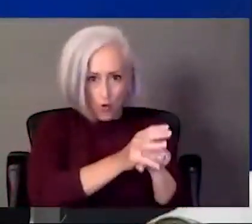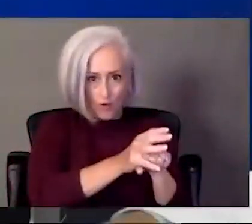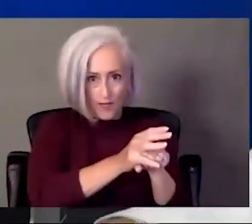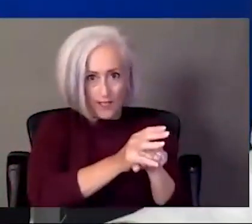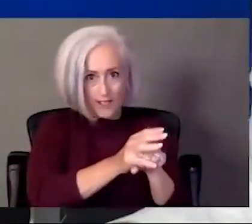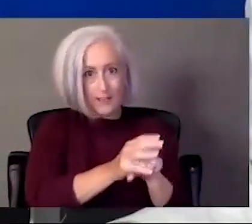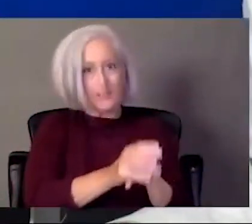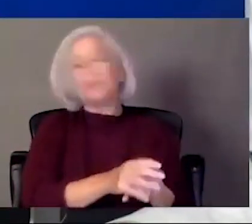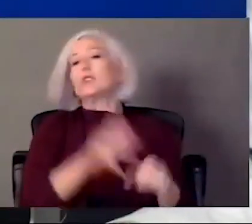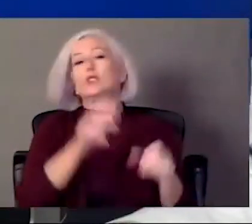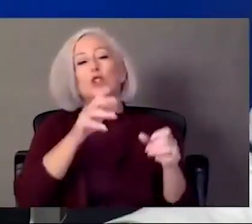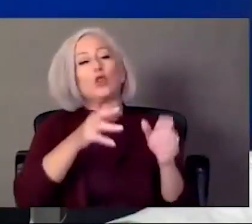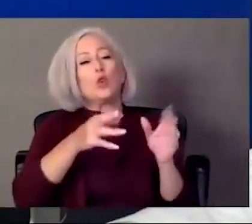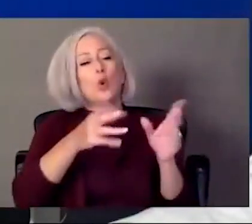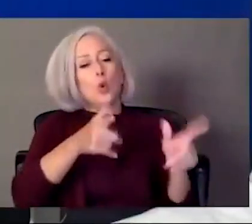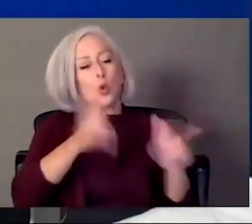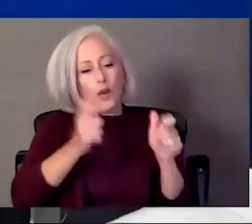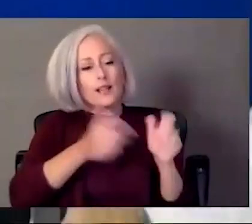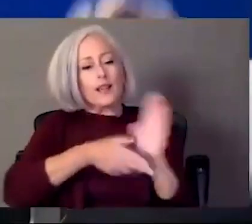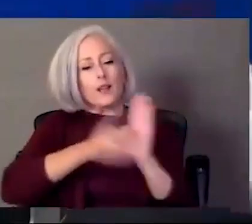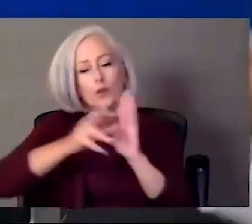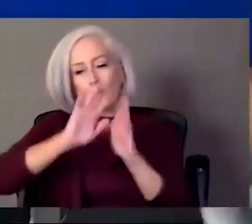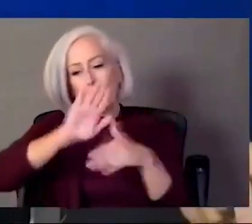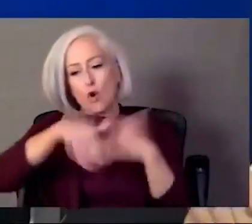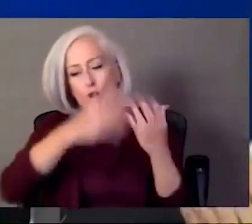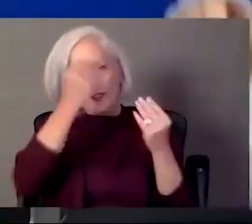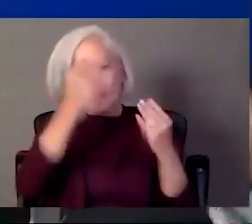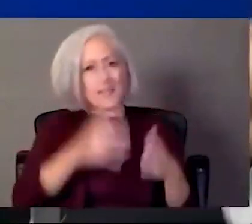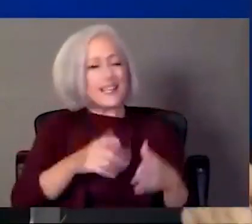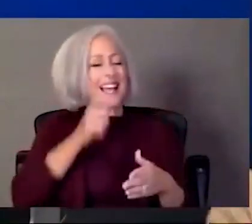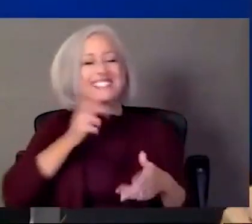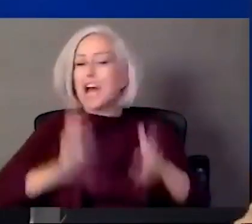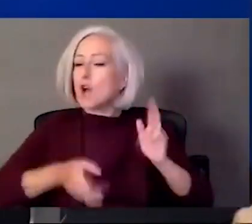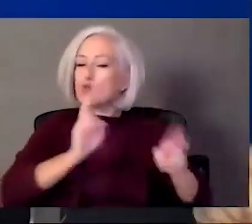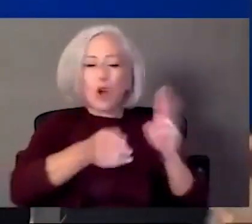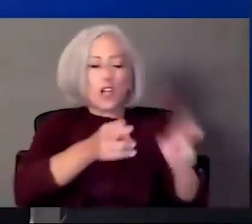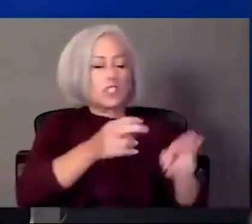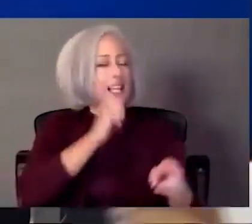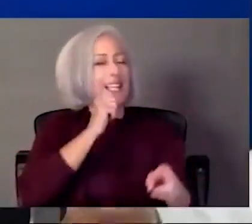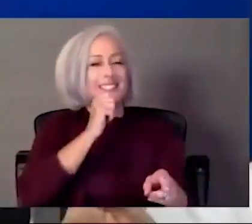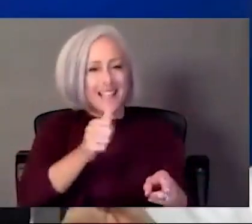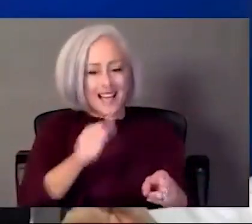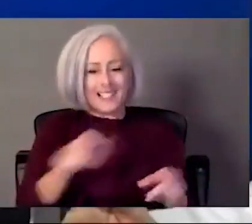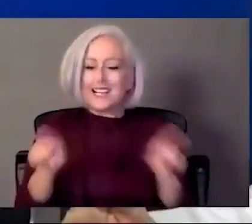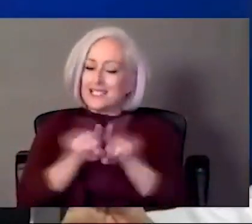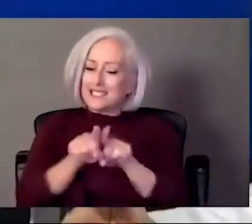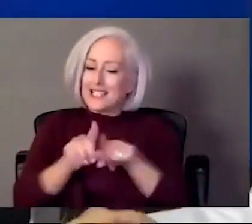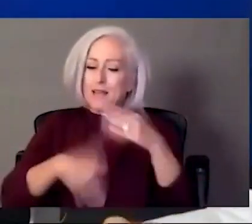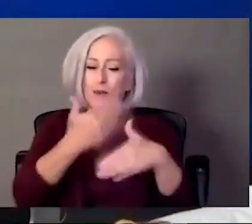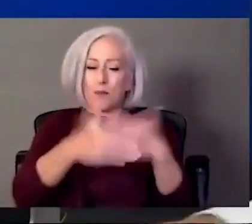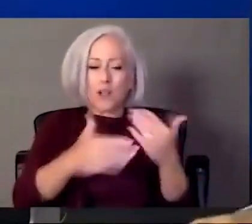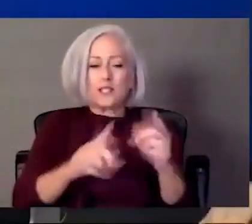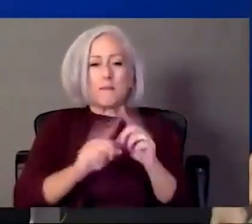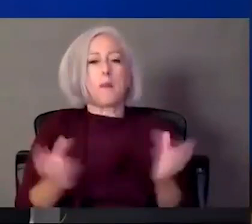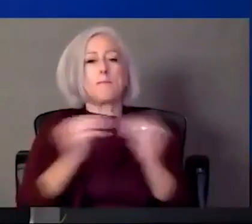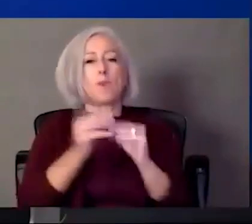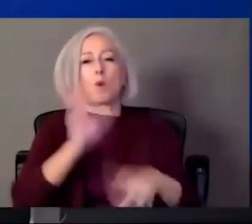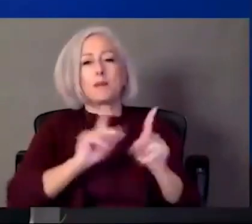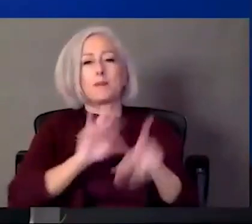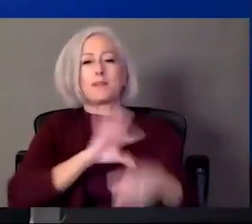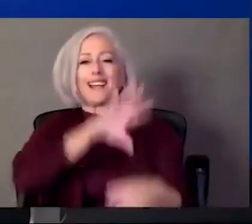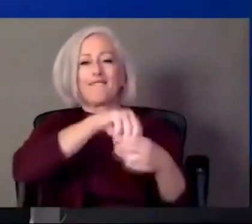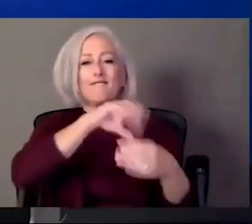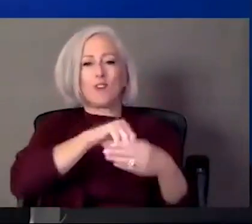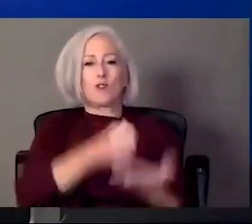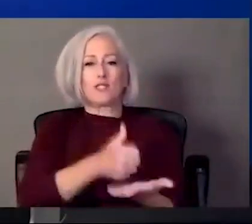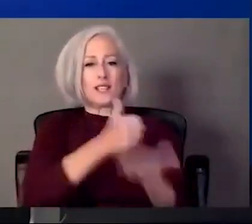This is not a rushed FDA approval. It's the same process they always use. They're just putting more people on it. So don't get excited